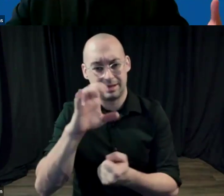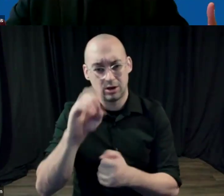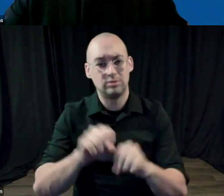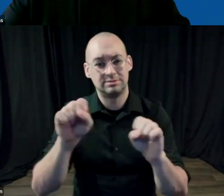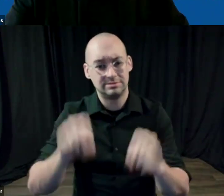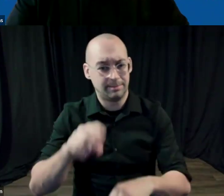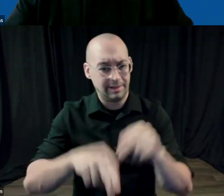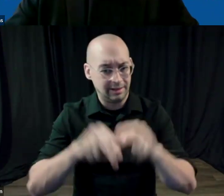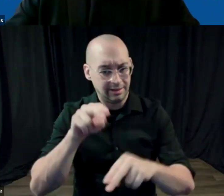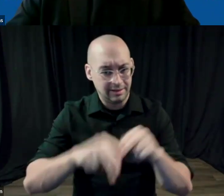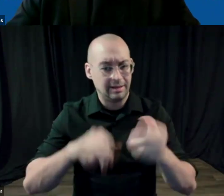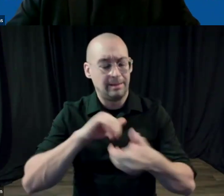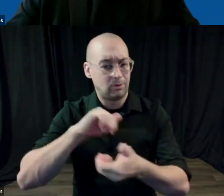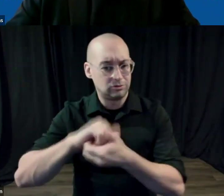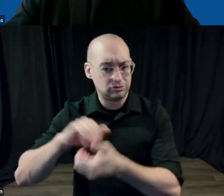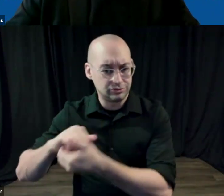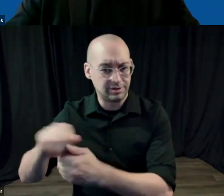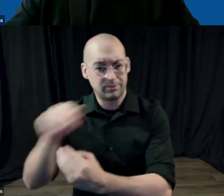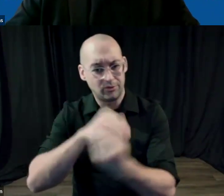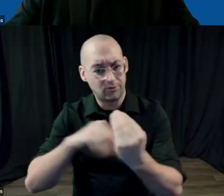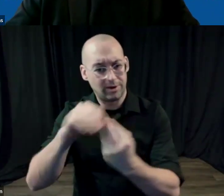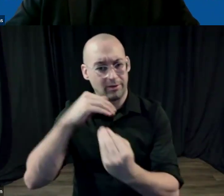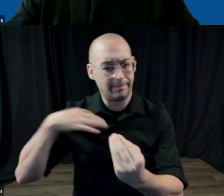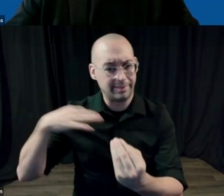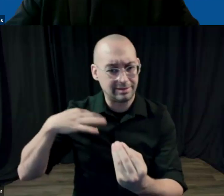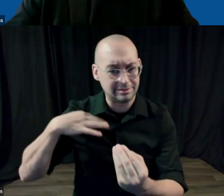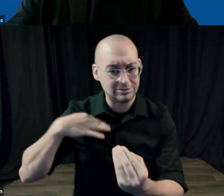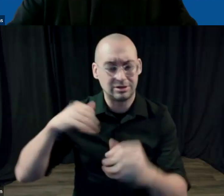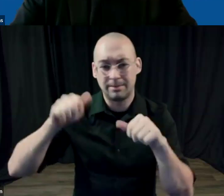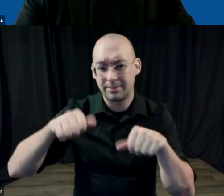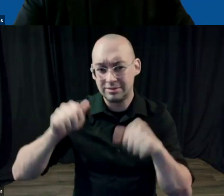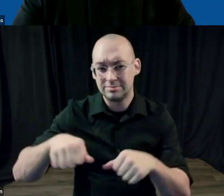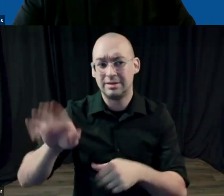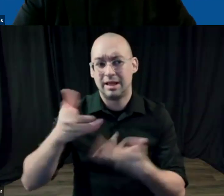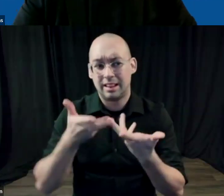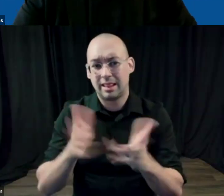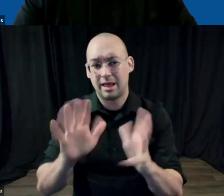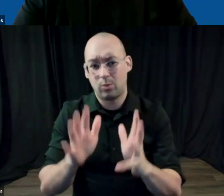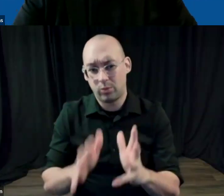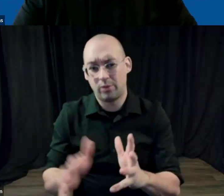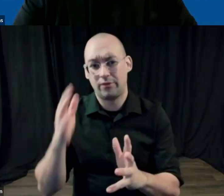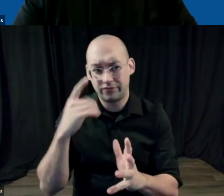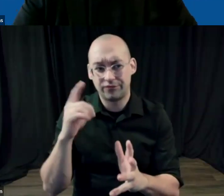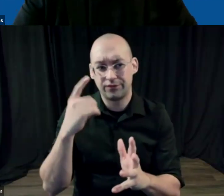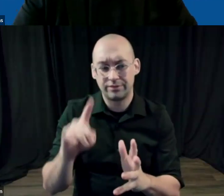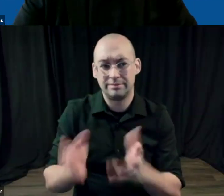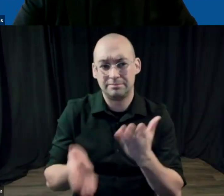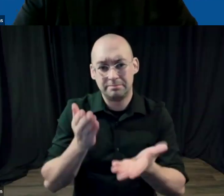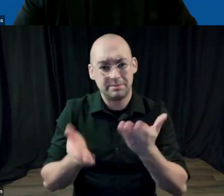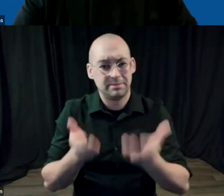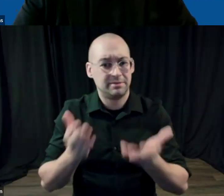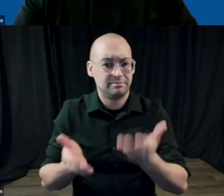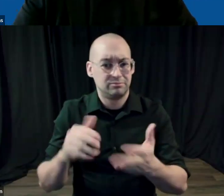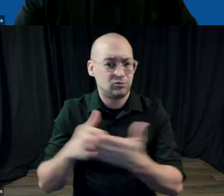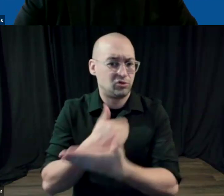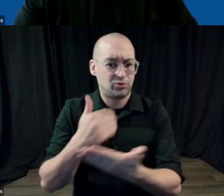to support partnership around applications, and potentially to allow for maybe newer